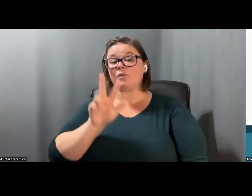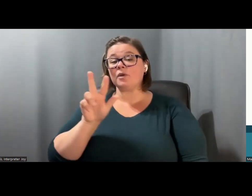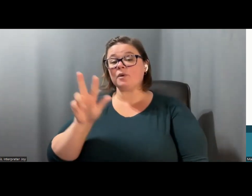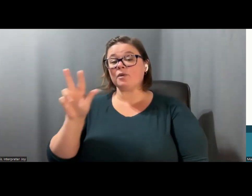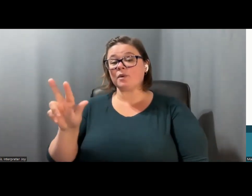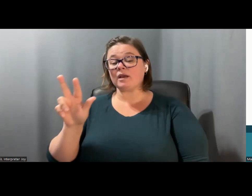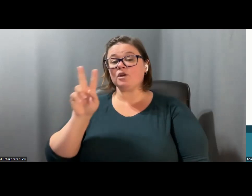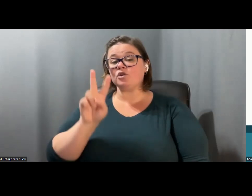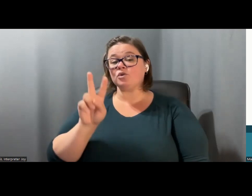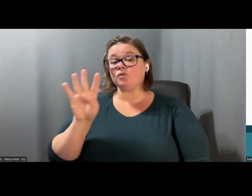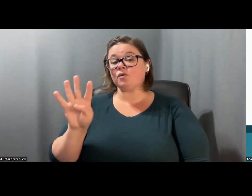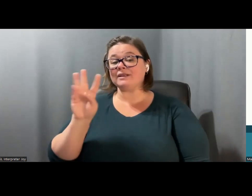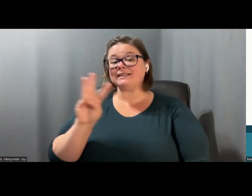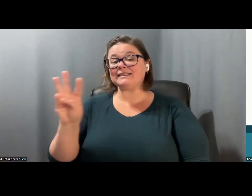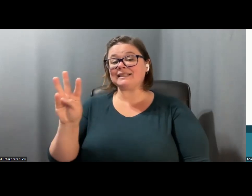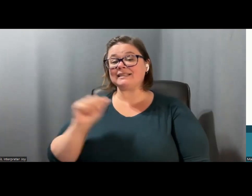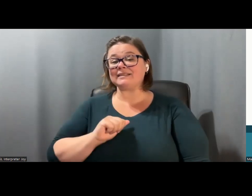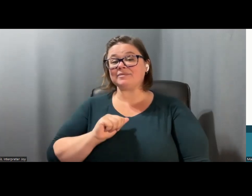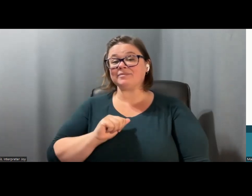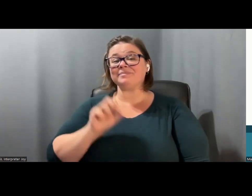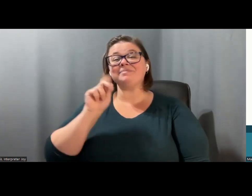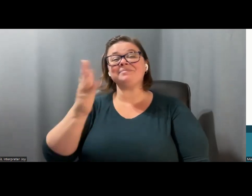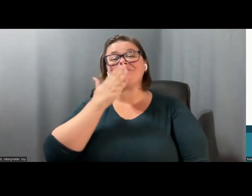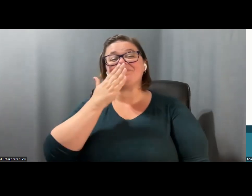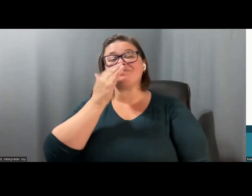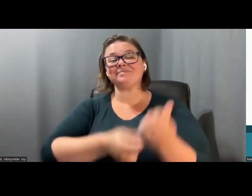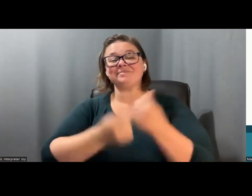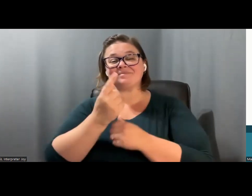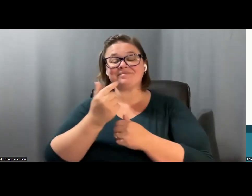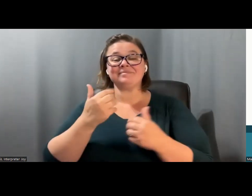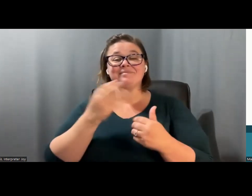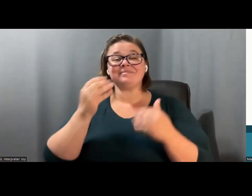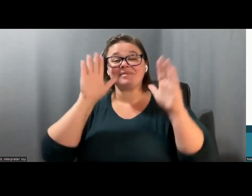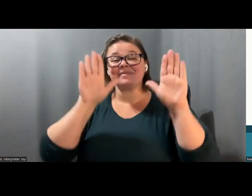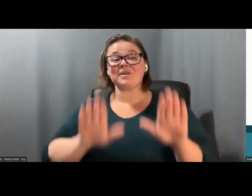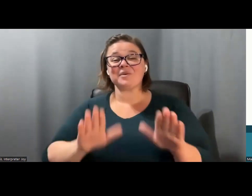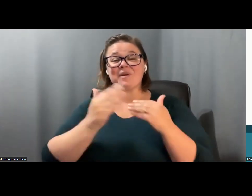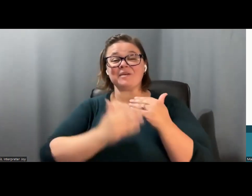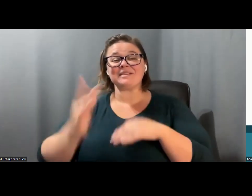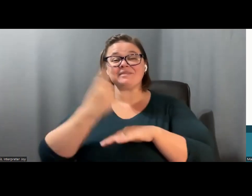1-866-333-2466. All right, thank you, everyone, and have a great rest of your day.